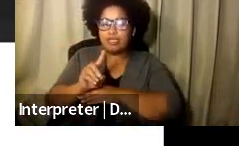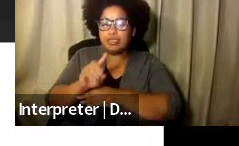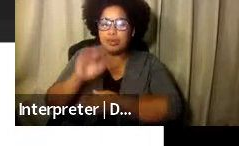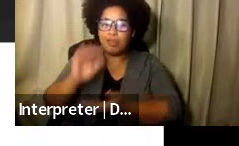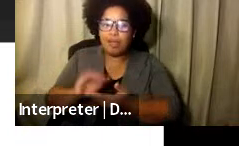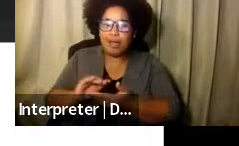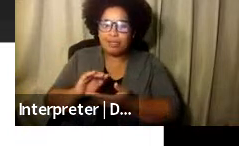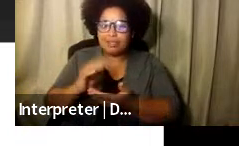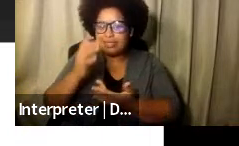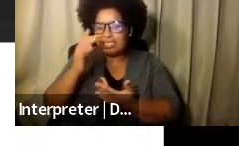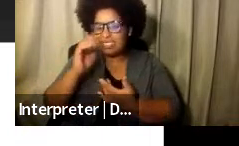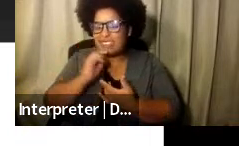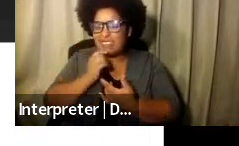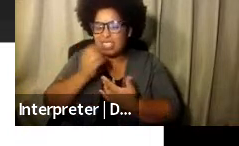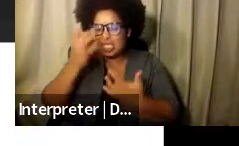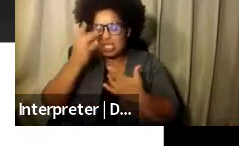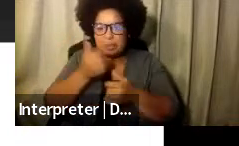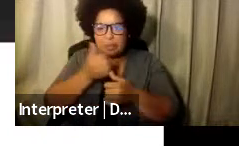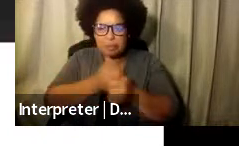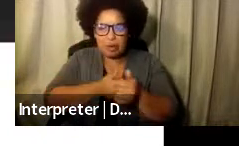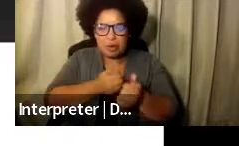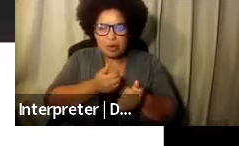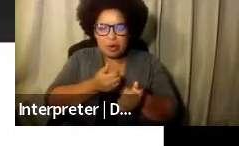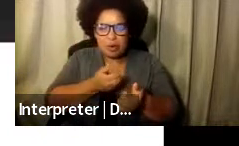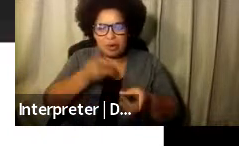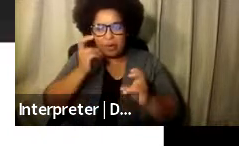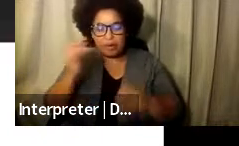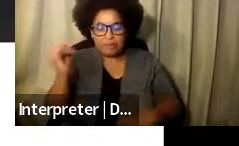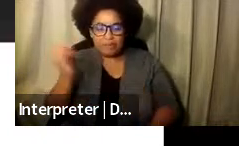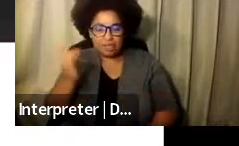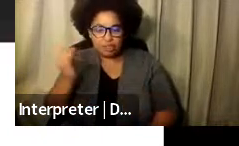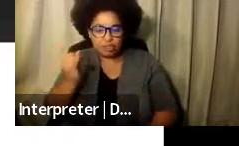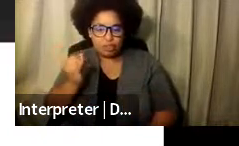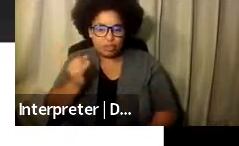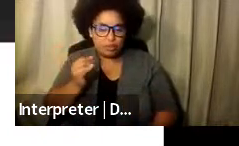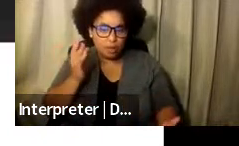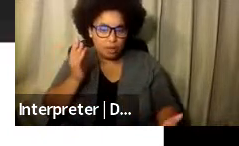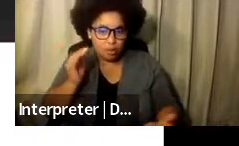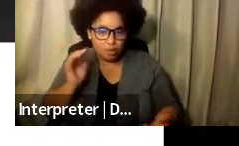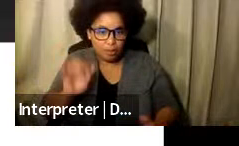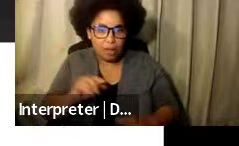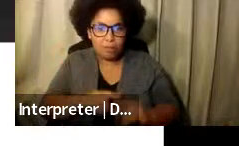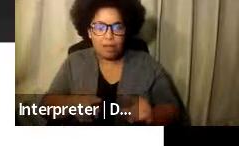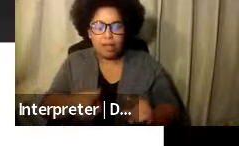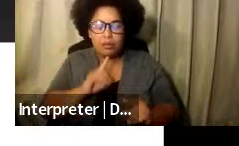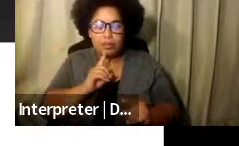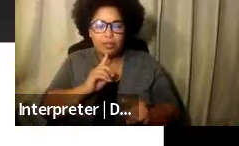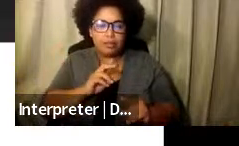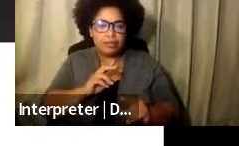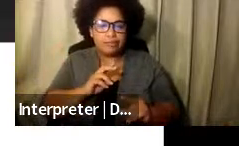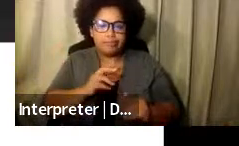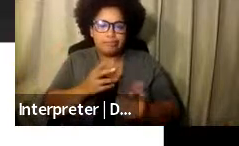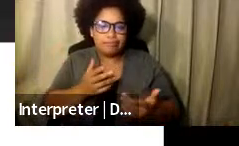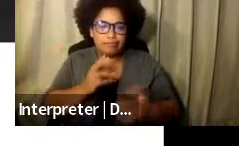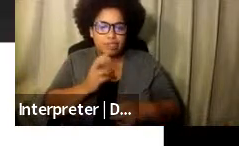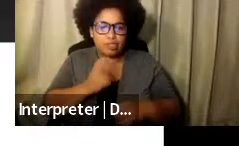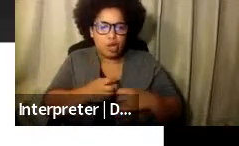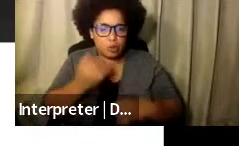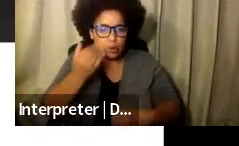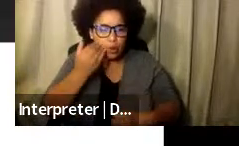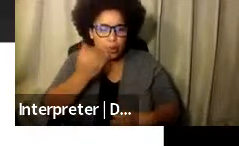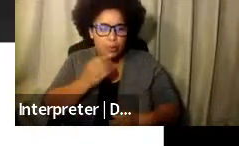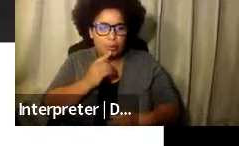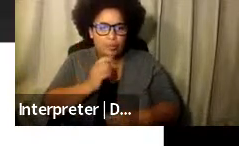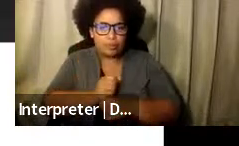severe disease per infection, but again, hard to know for certain. I expect